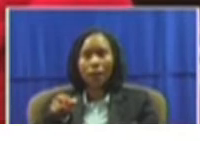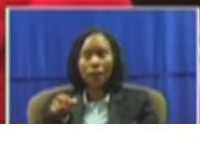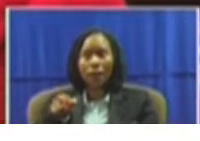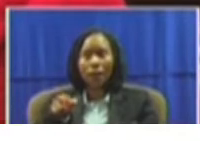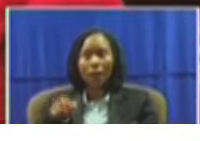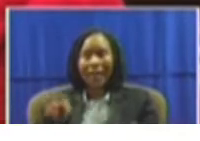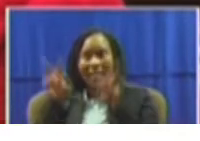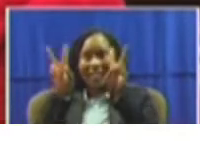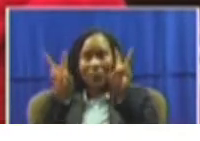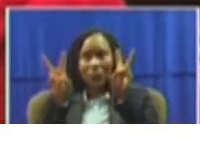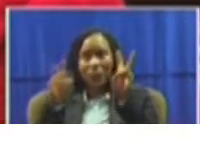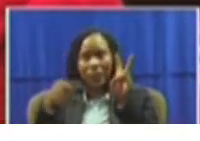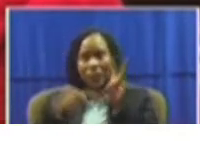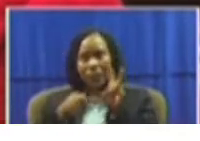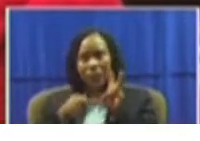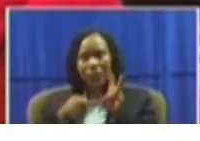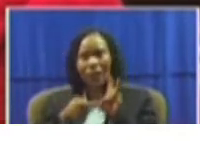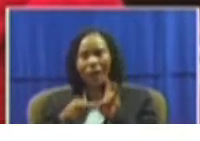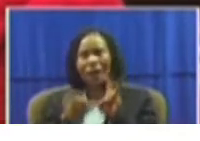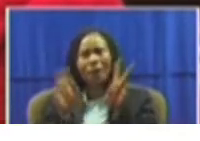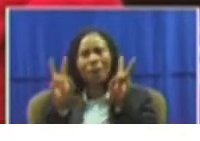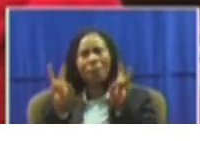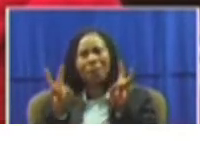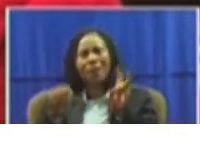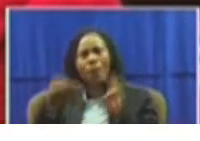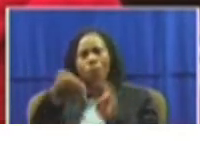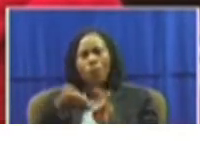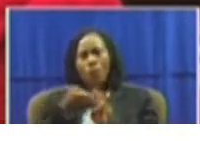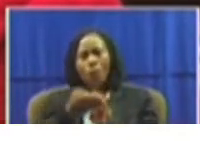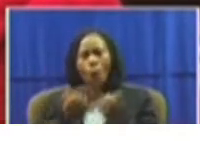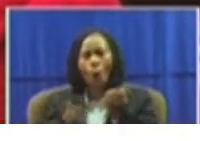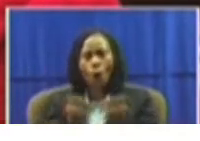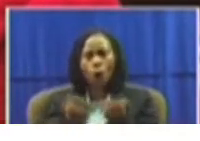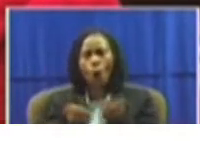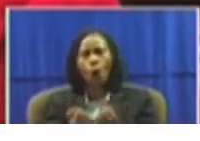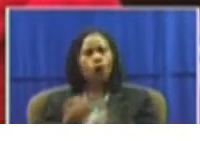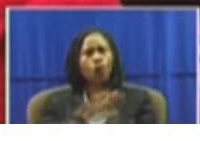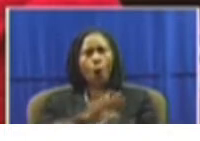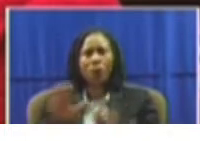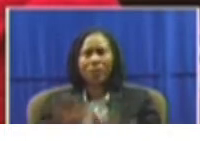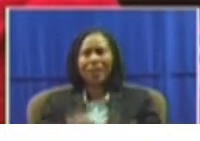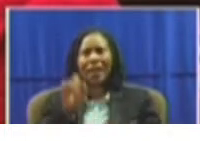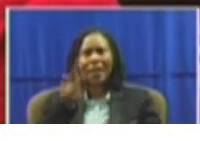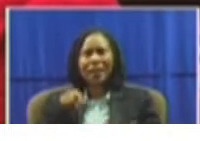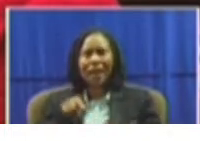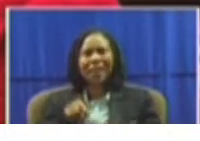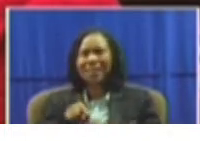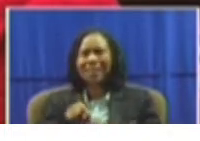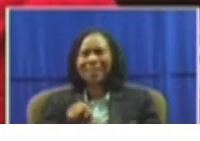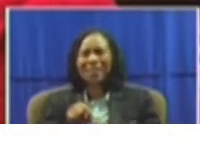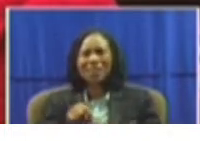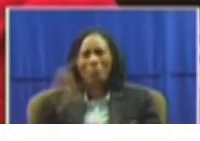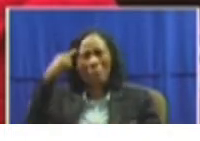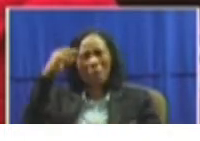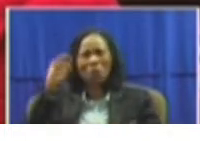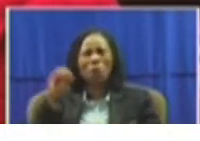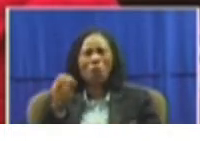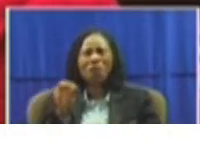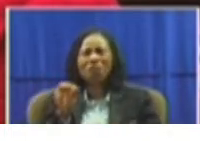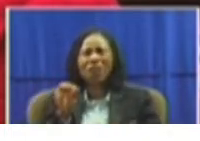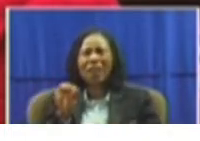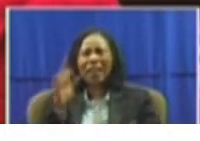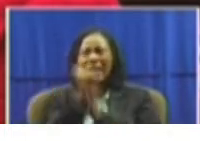of whether a matter is before a court of law is not subject to an opinion of the legal office of